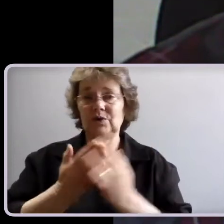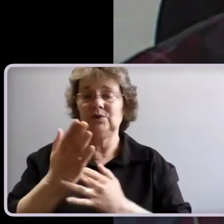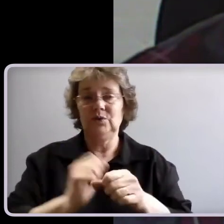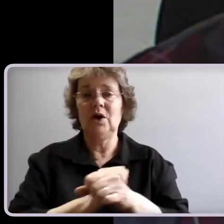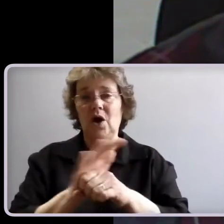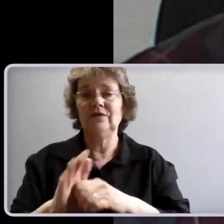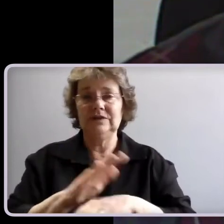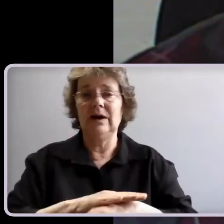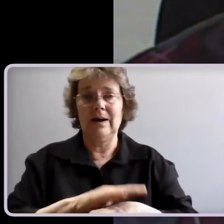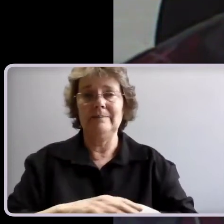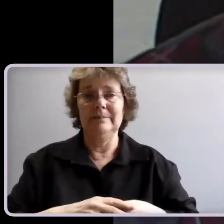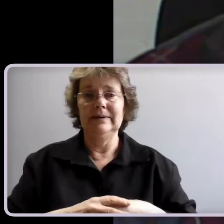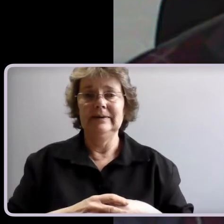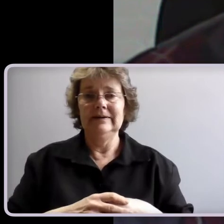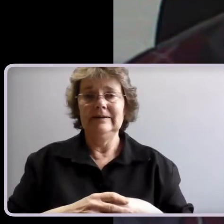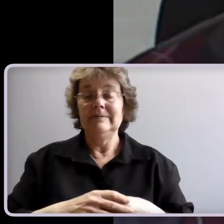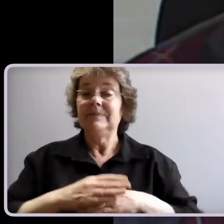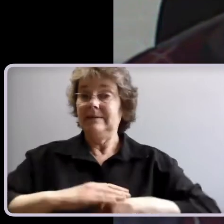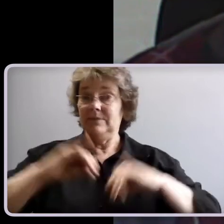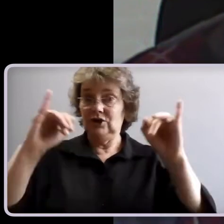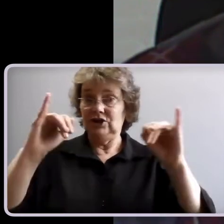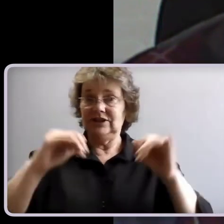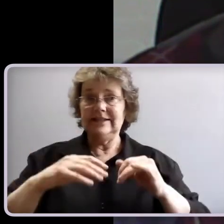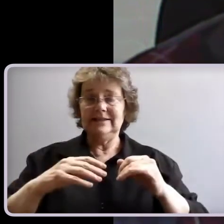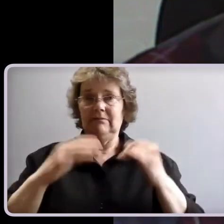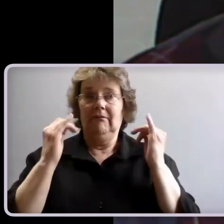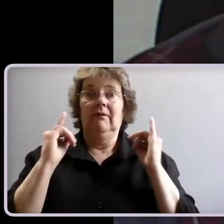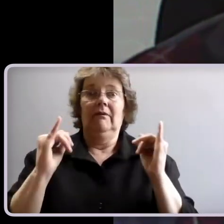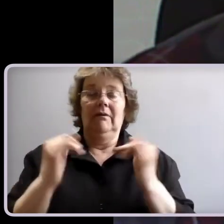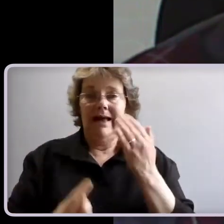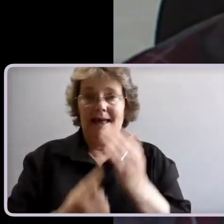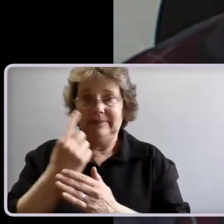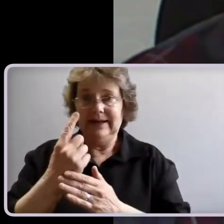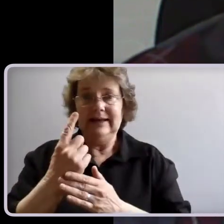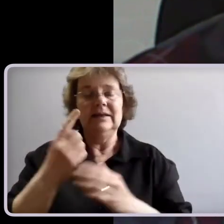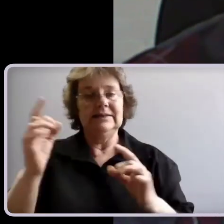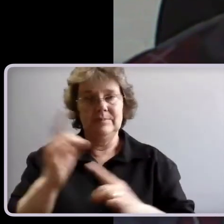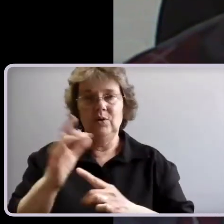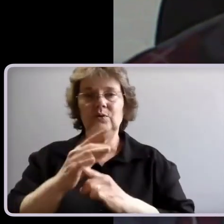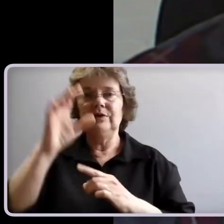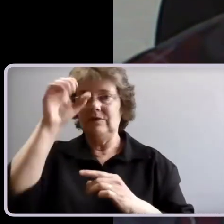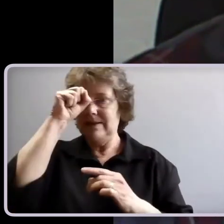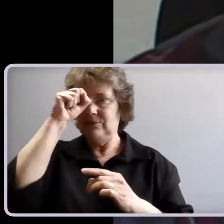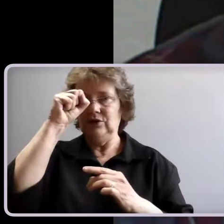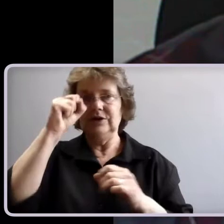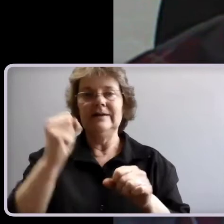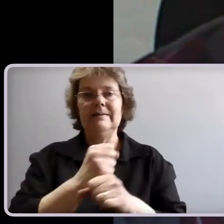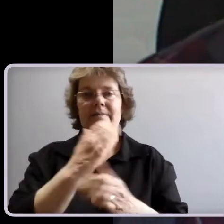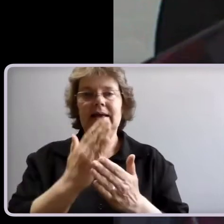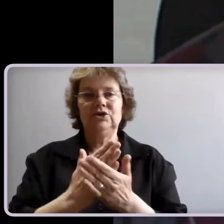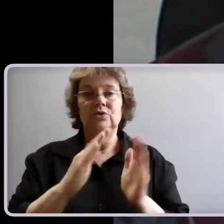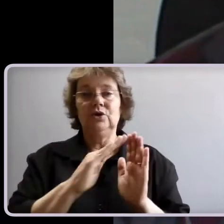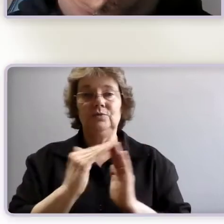about emergencies and disasters that we remember this and we make sure that communities have what they need now as well as into the